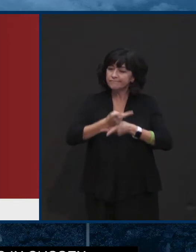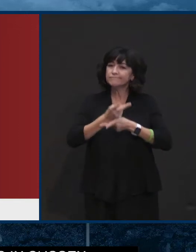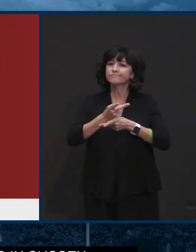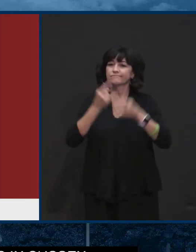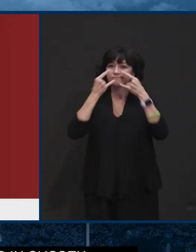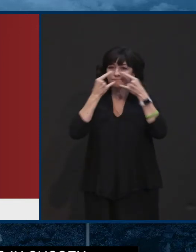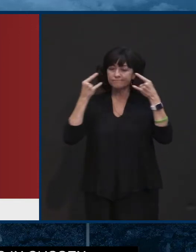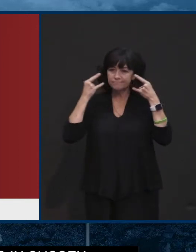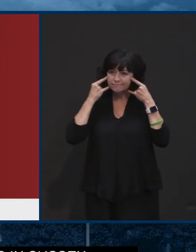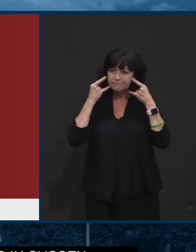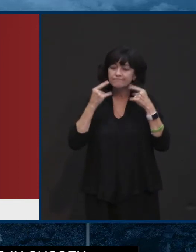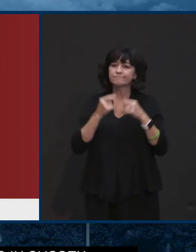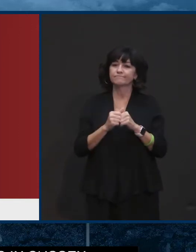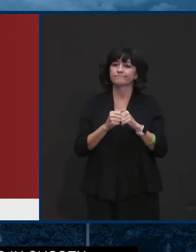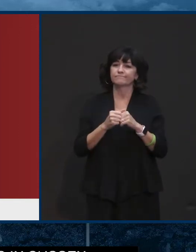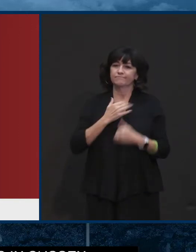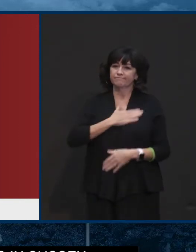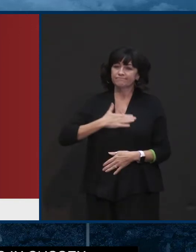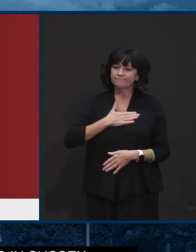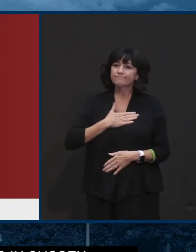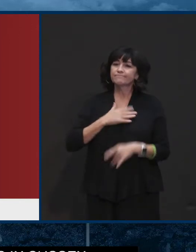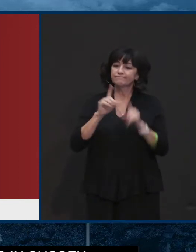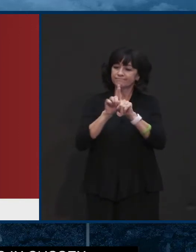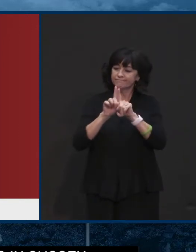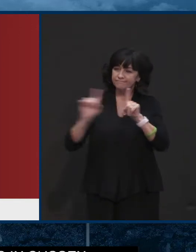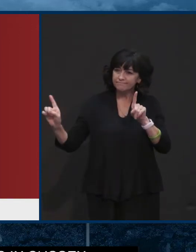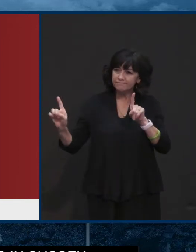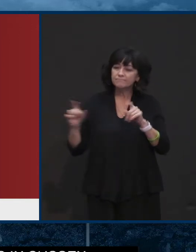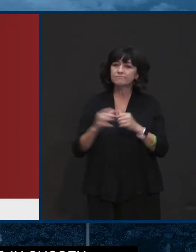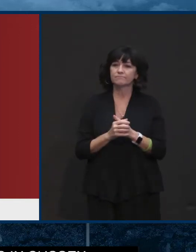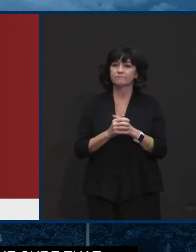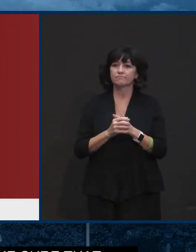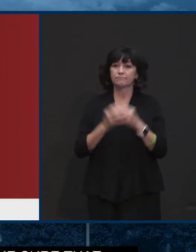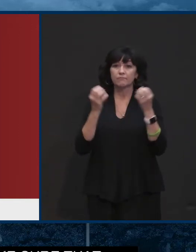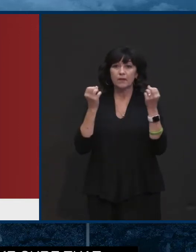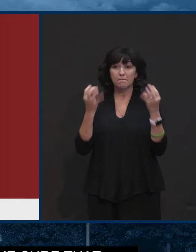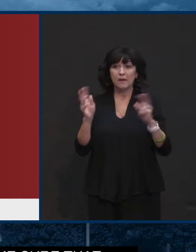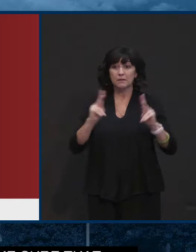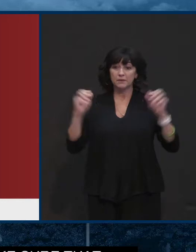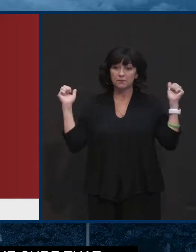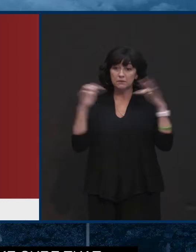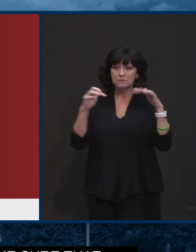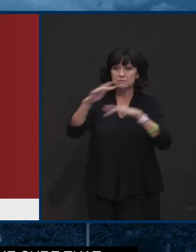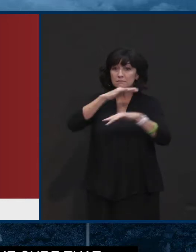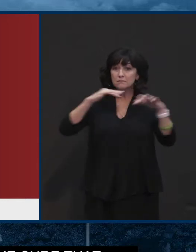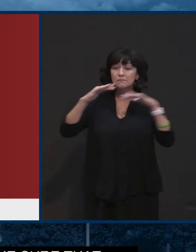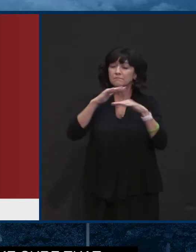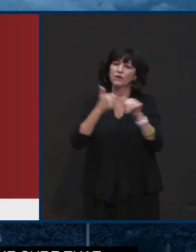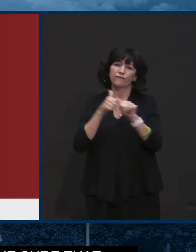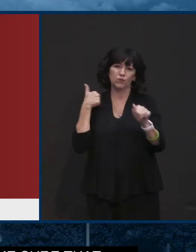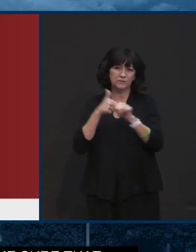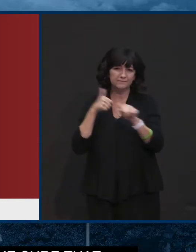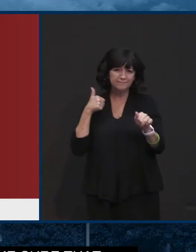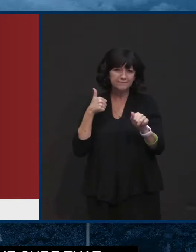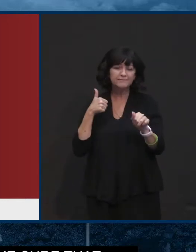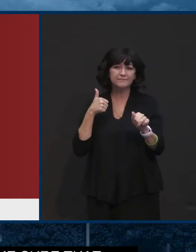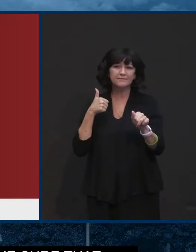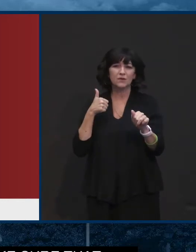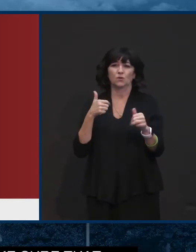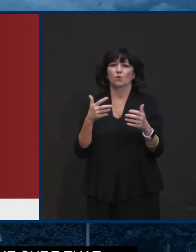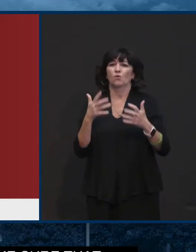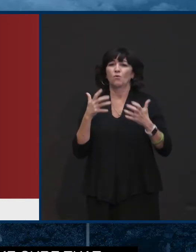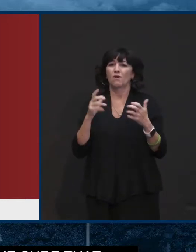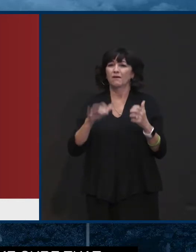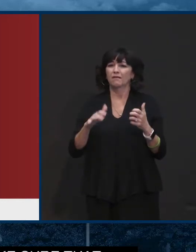social distance, avoiding large crowds where that's not taking place, and really just taking all of this public